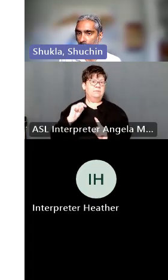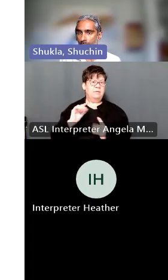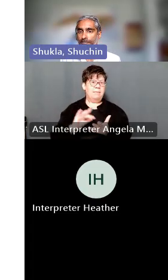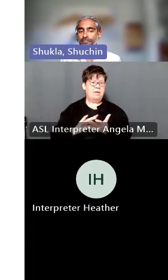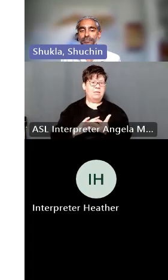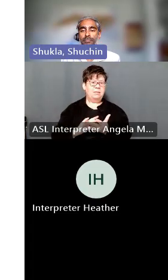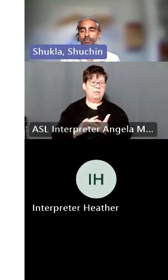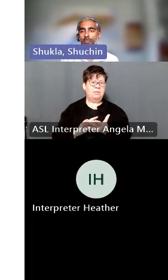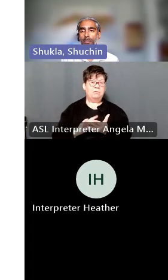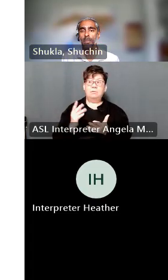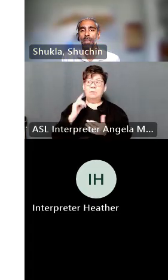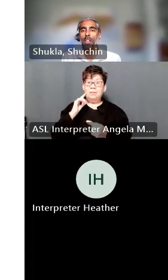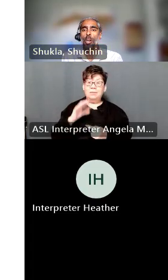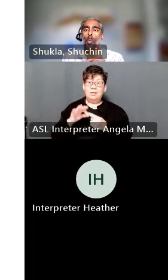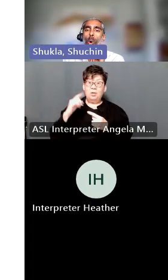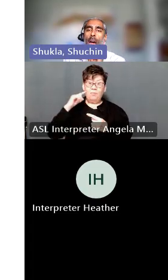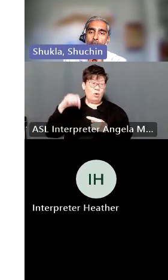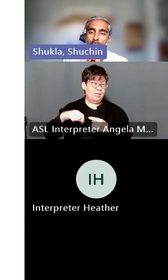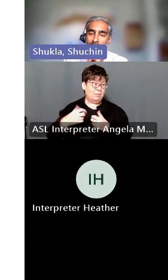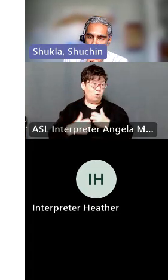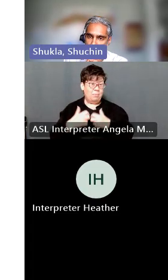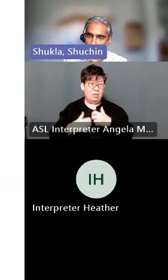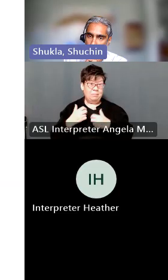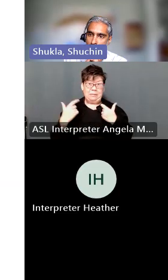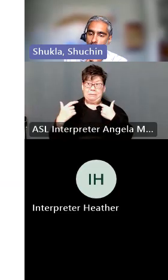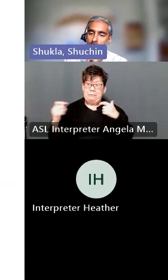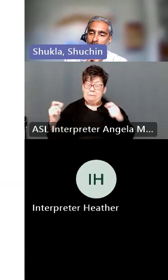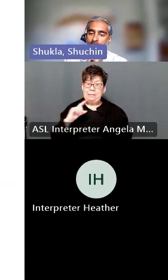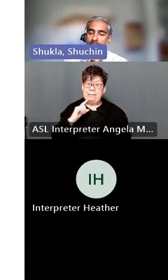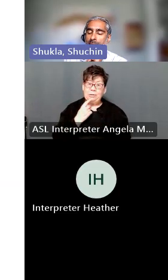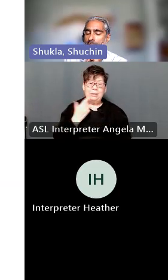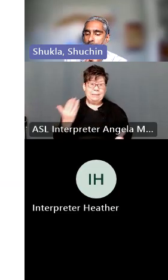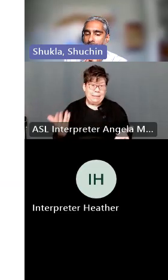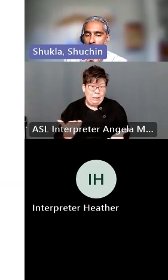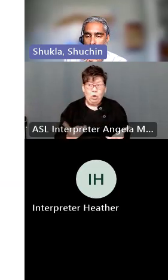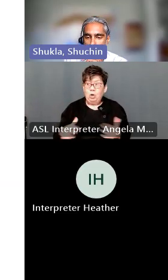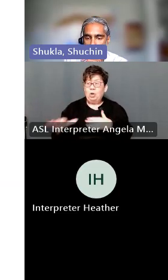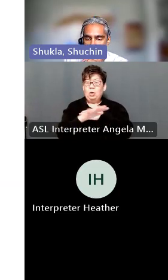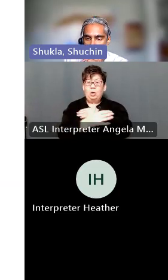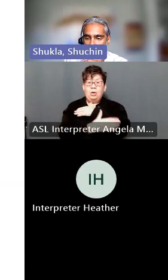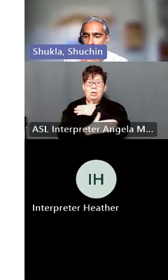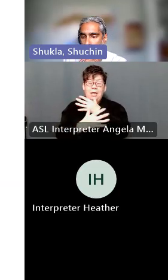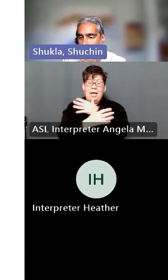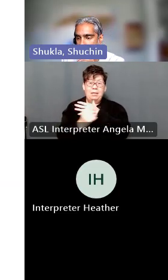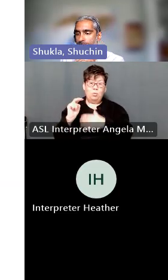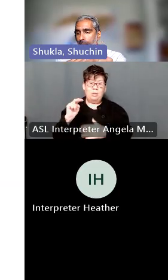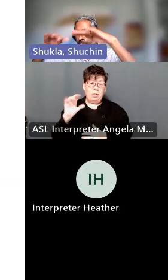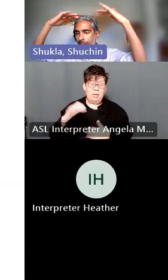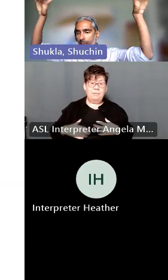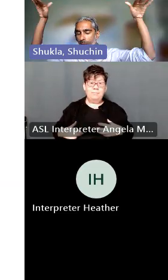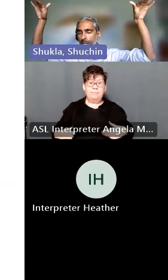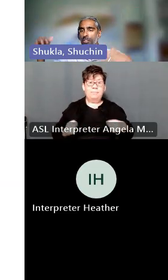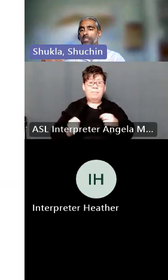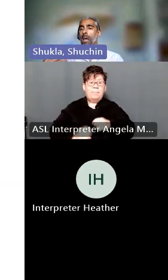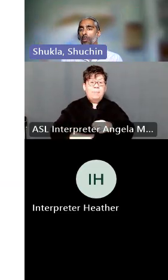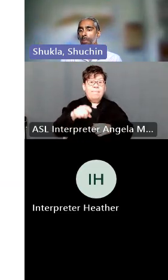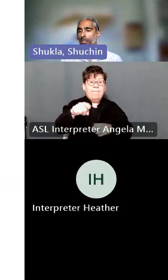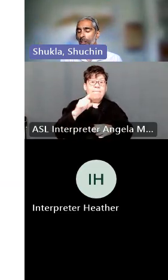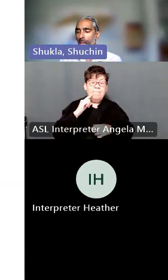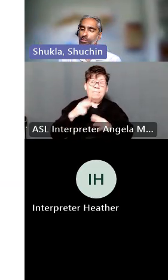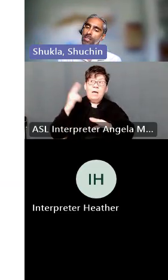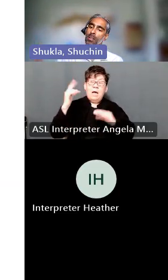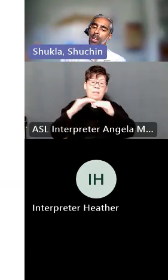in North Carolina. What about naltrexone? So these systematic reviews and meta-analyses, high-level